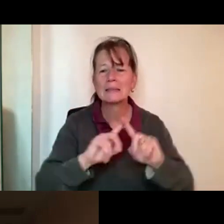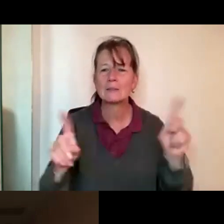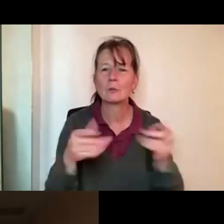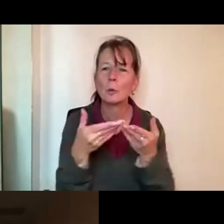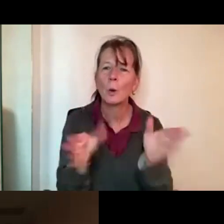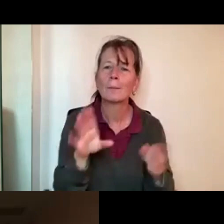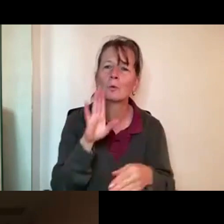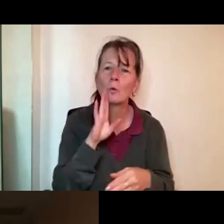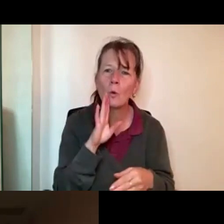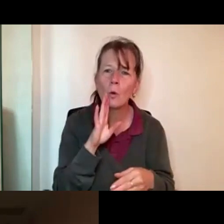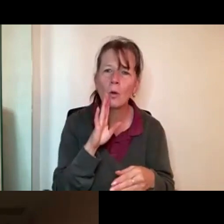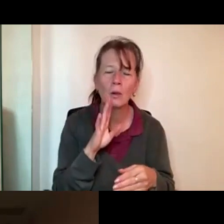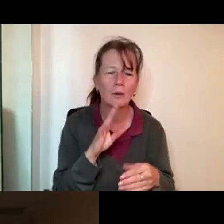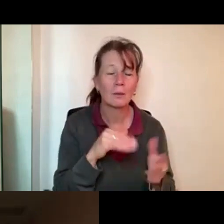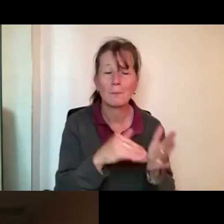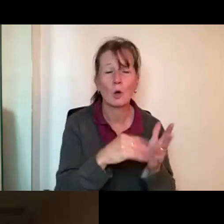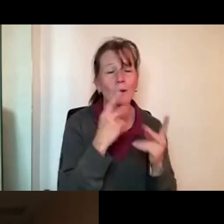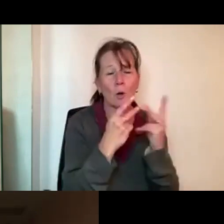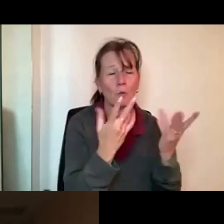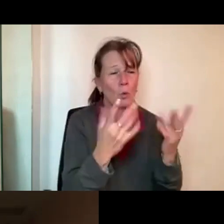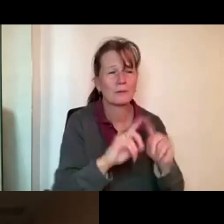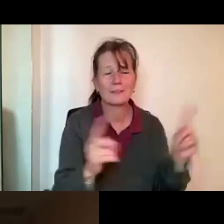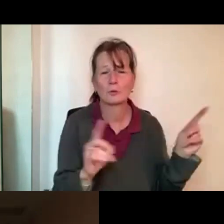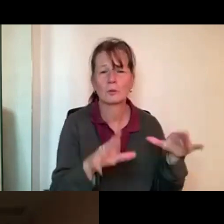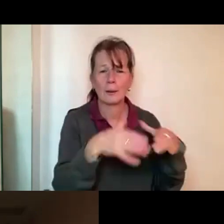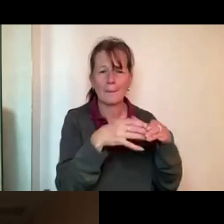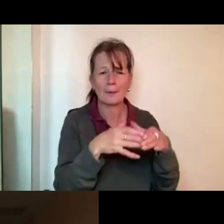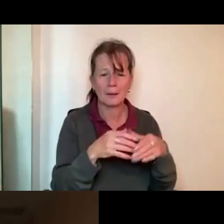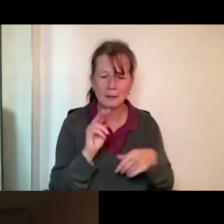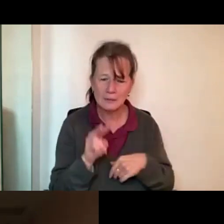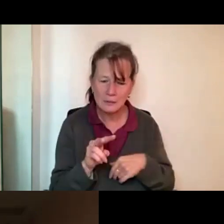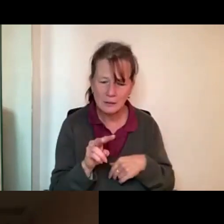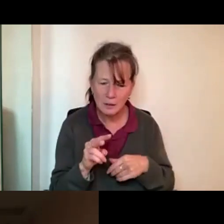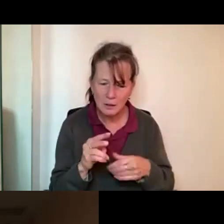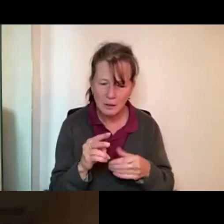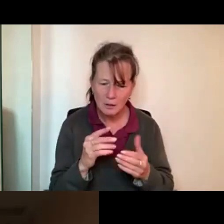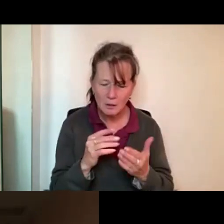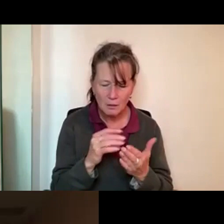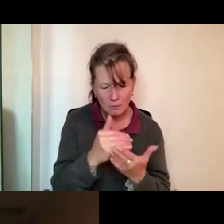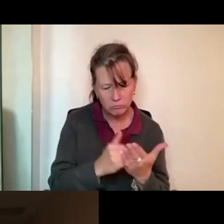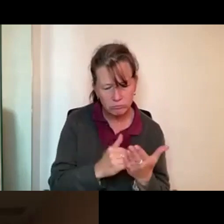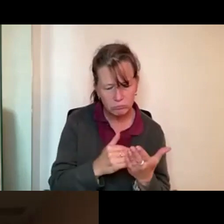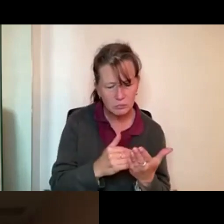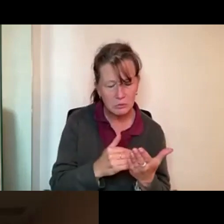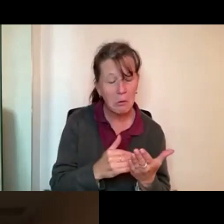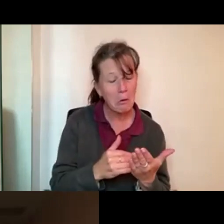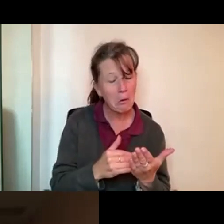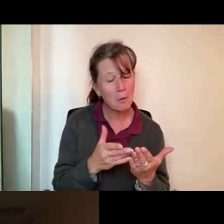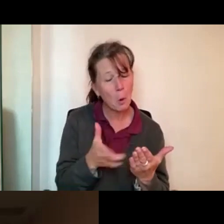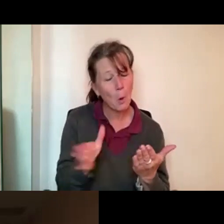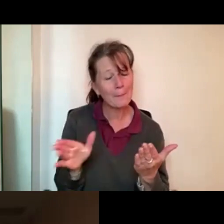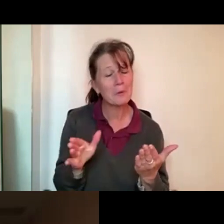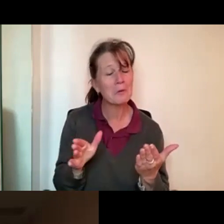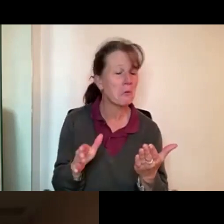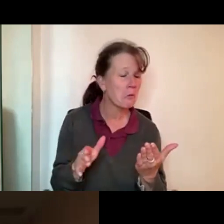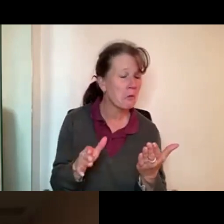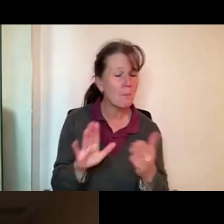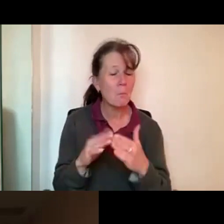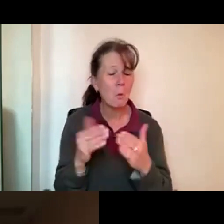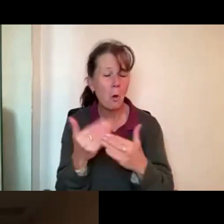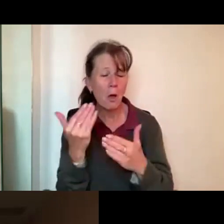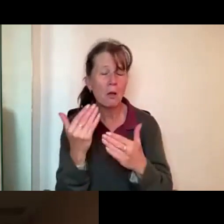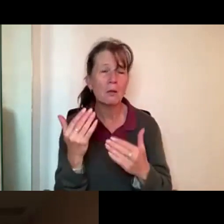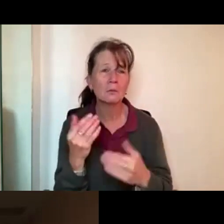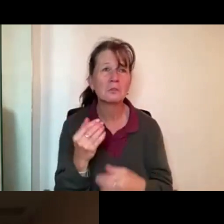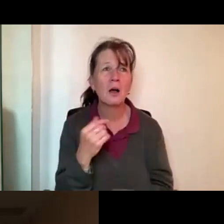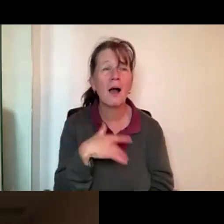either with Mahogany Opera or a different company that is that little bit more avant-garde, that bit more forward thinking, I think I now have like the basis of, I could